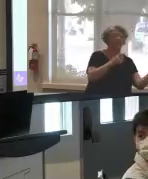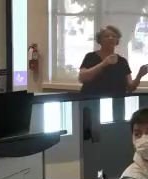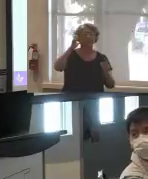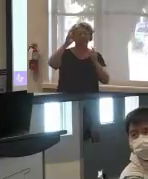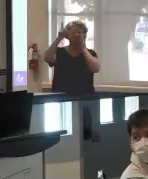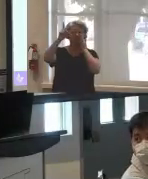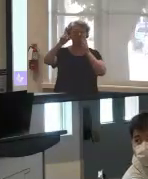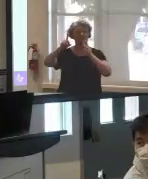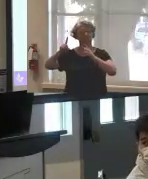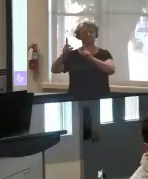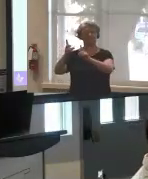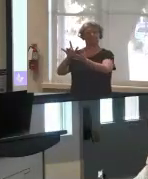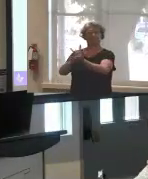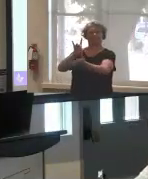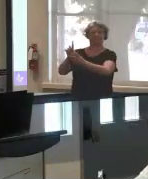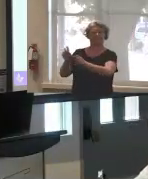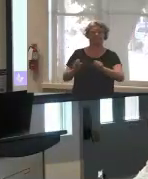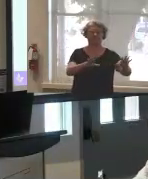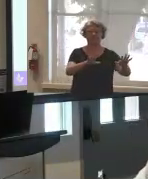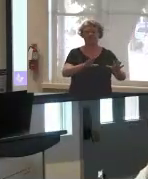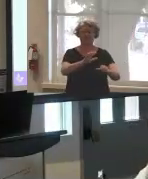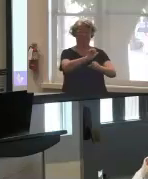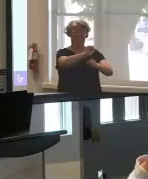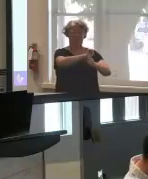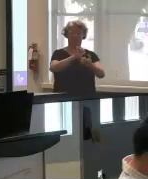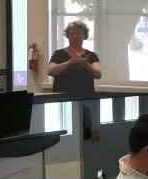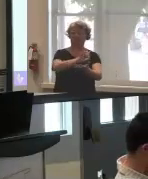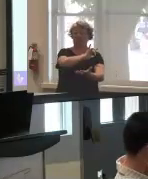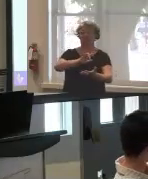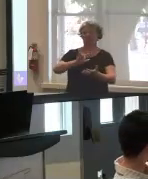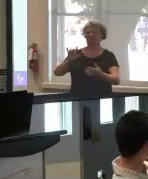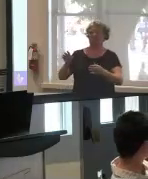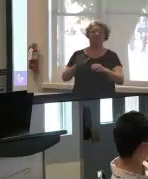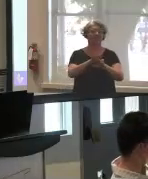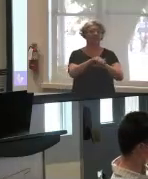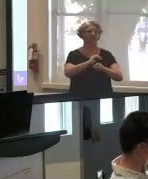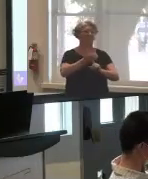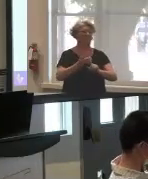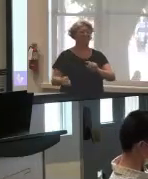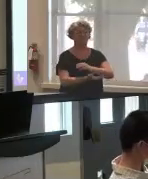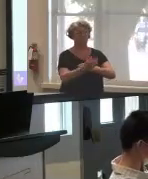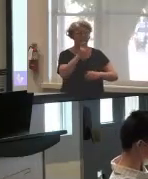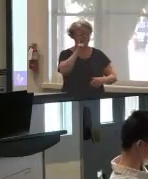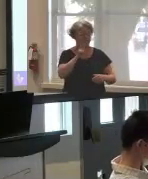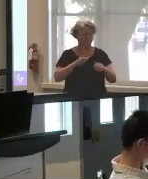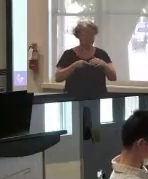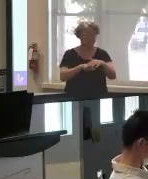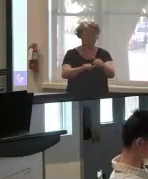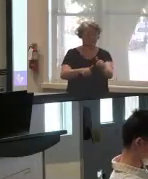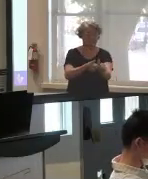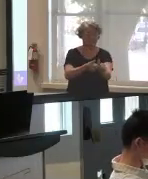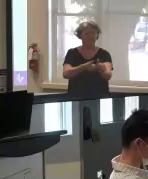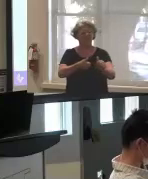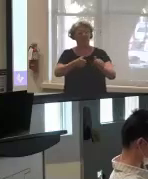education. And labor being used as a form of trafficking very often. And the system is designed in a way